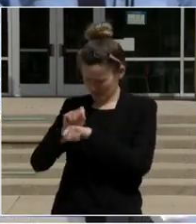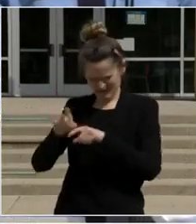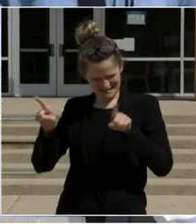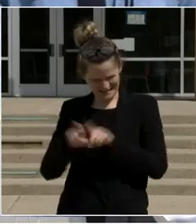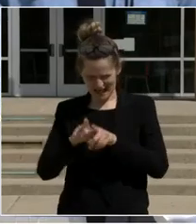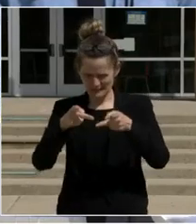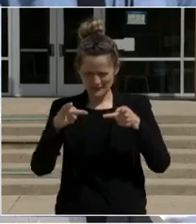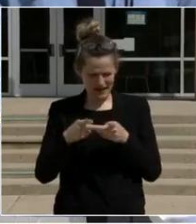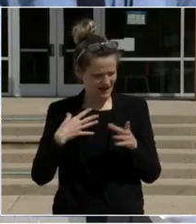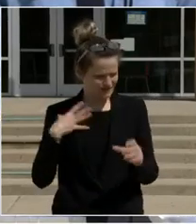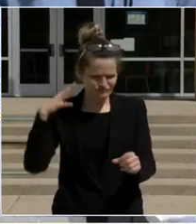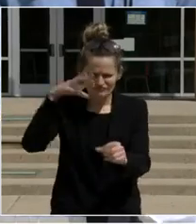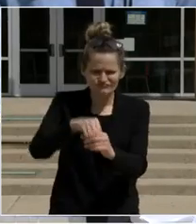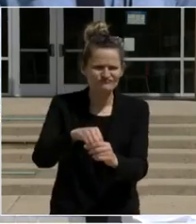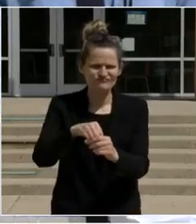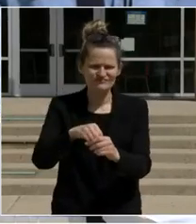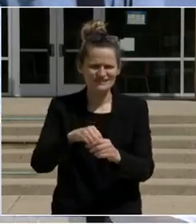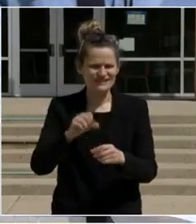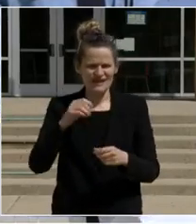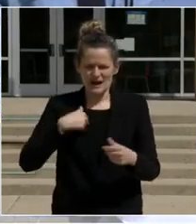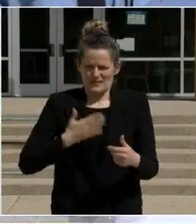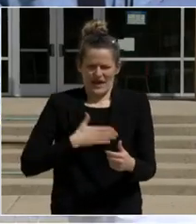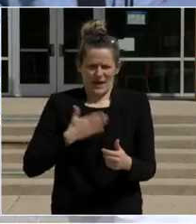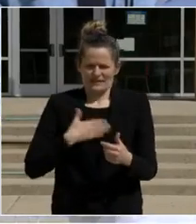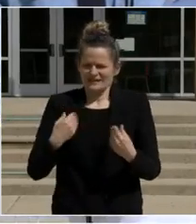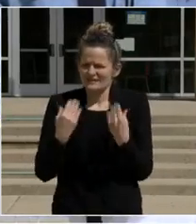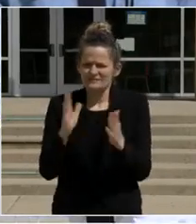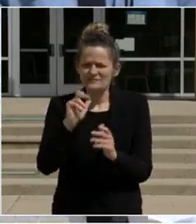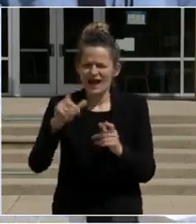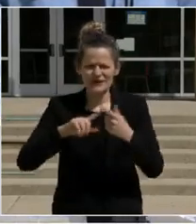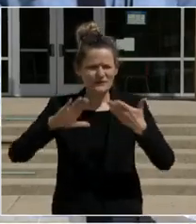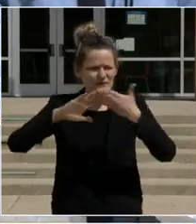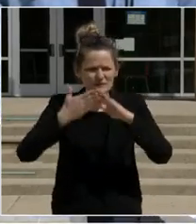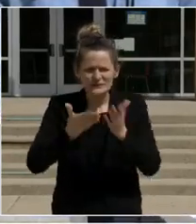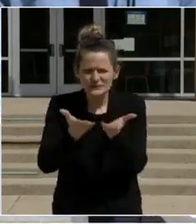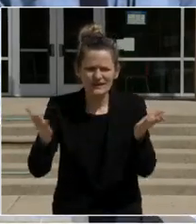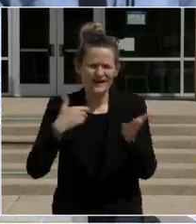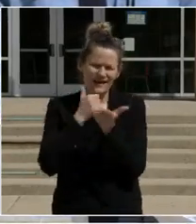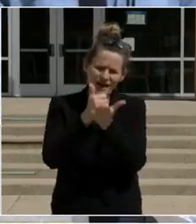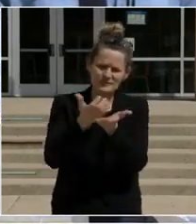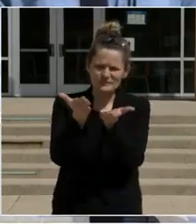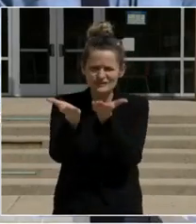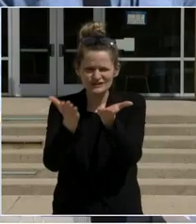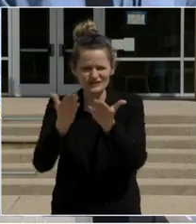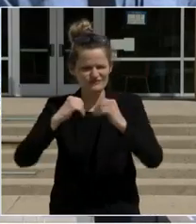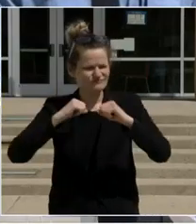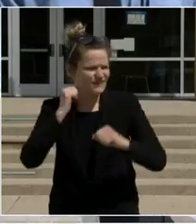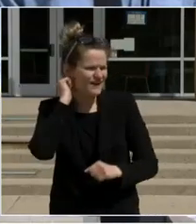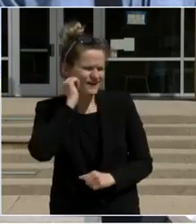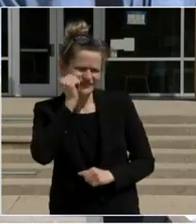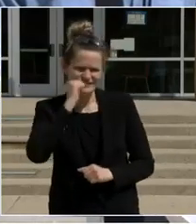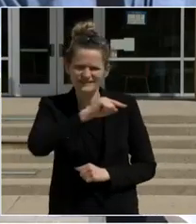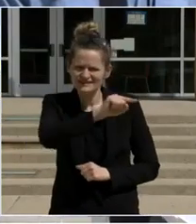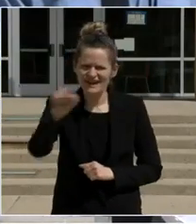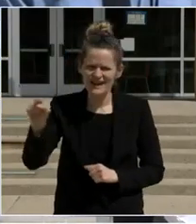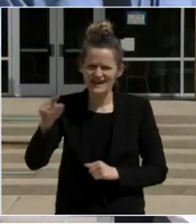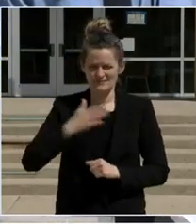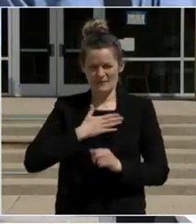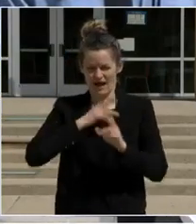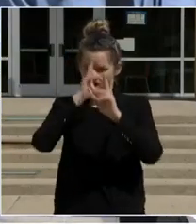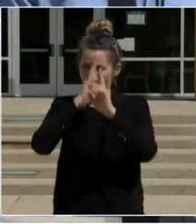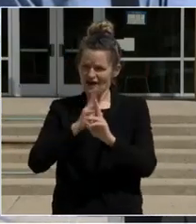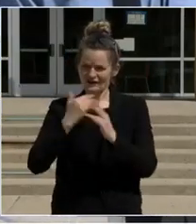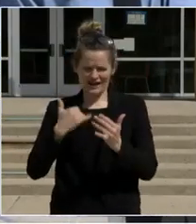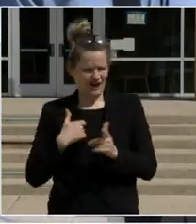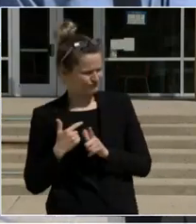giving the citizens of the district the best help and support I can offer each and every day. It is now my honor and privilege